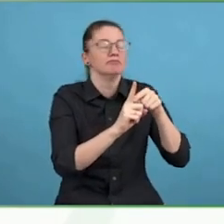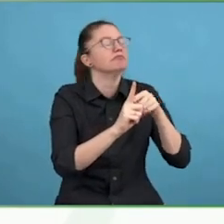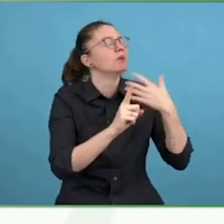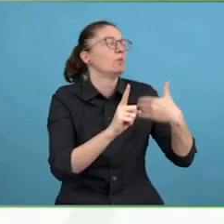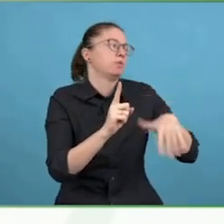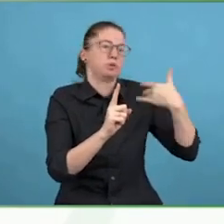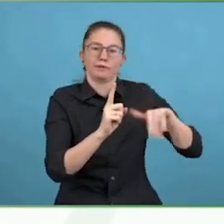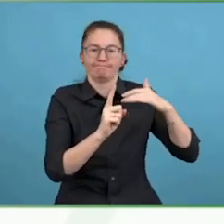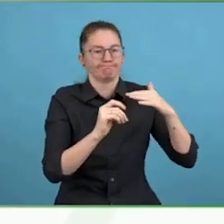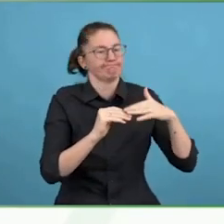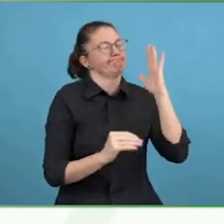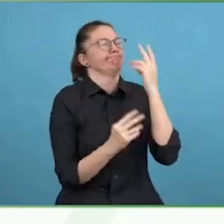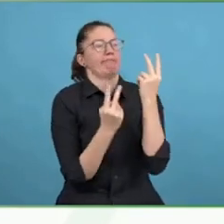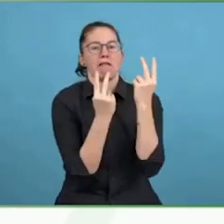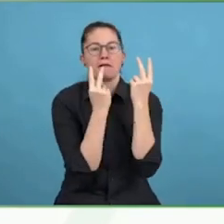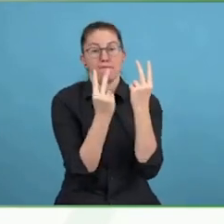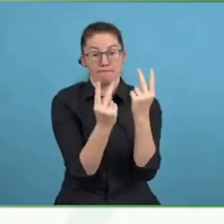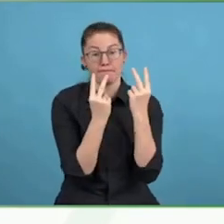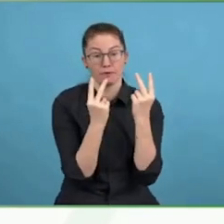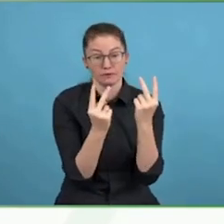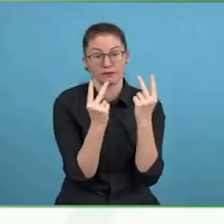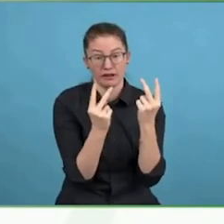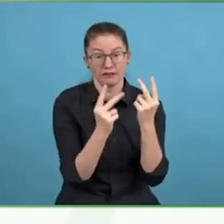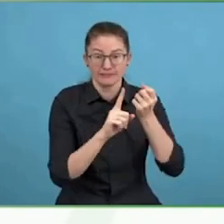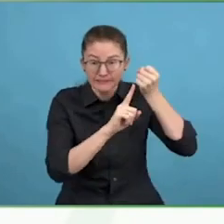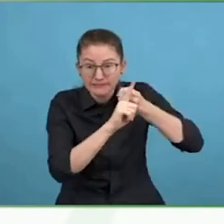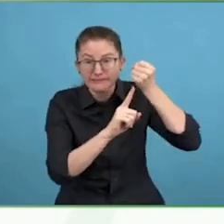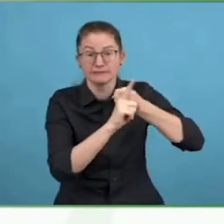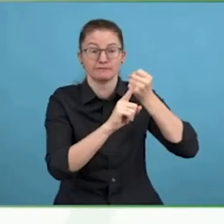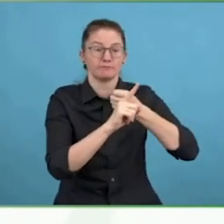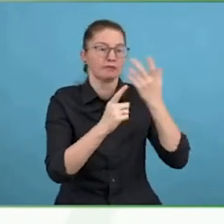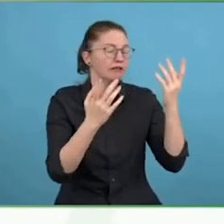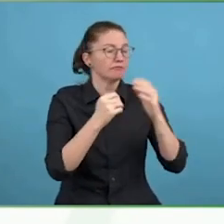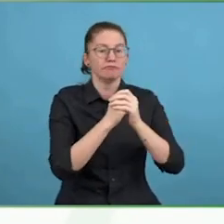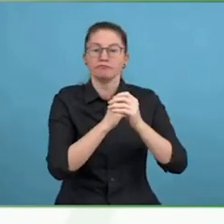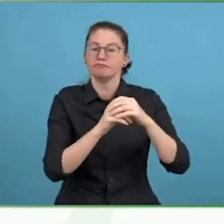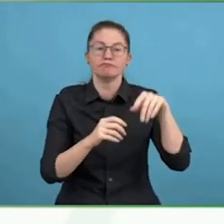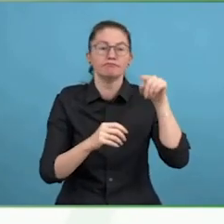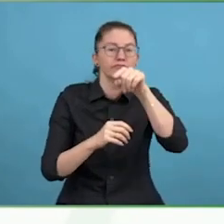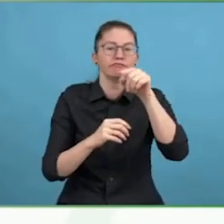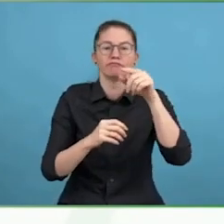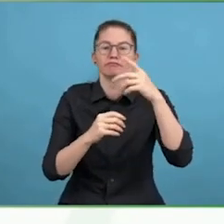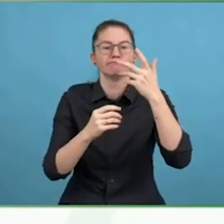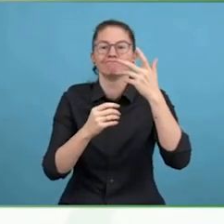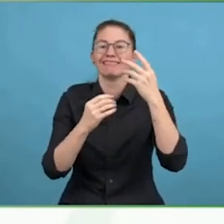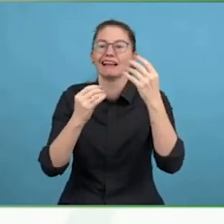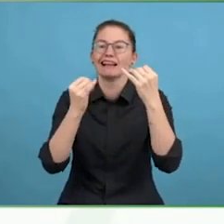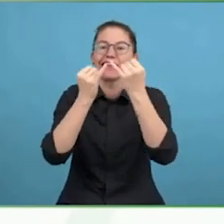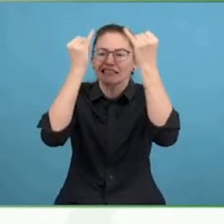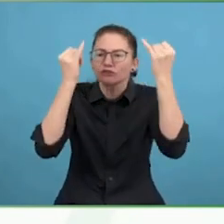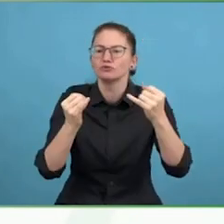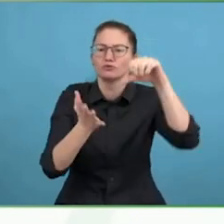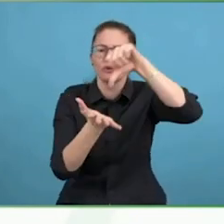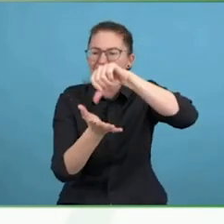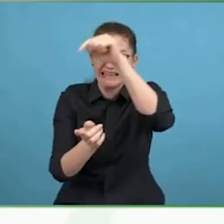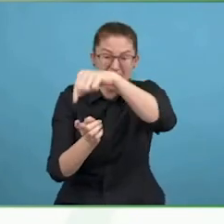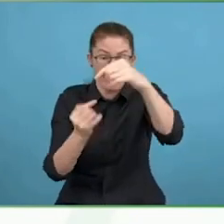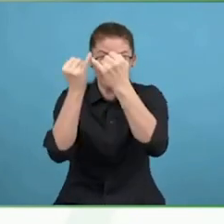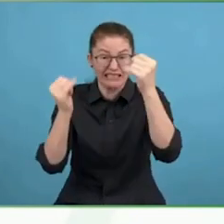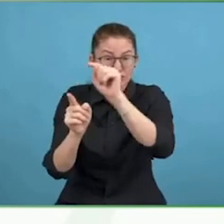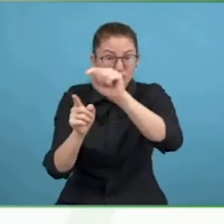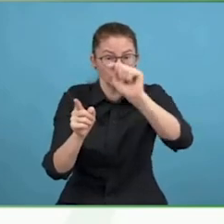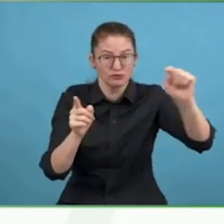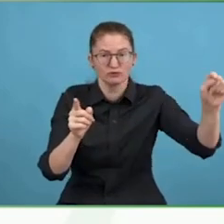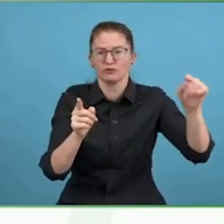I have been responsible for people with disability in the last World International Film Festival for Children and Youth in